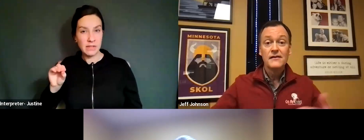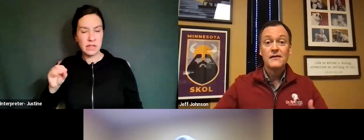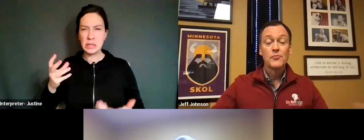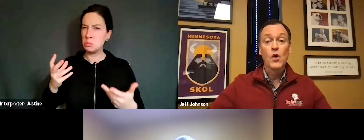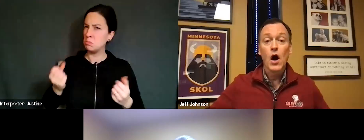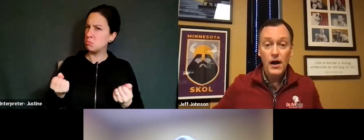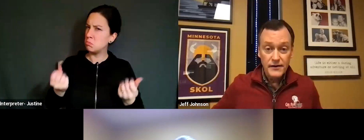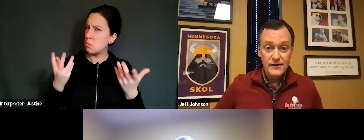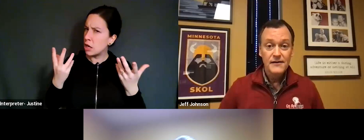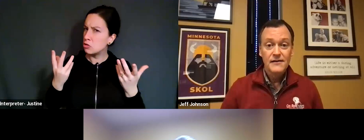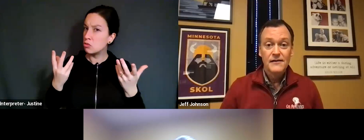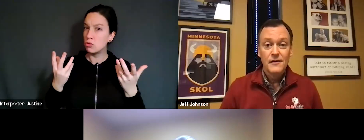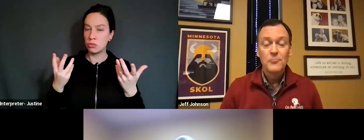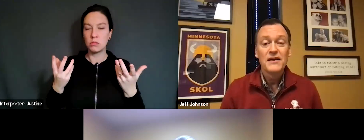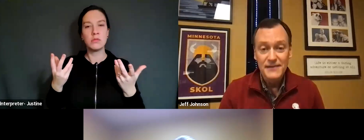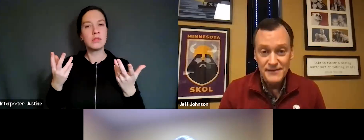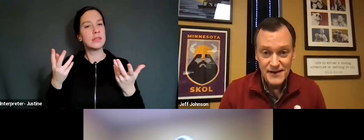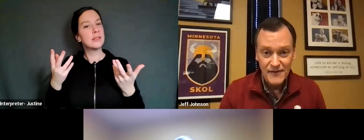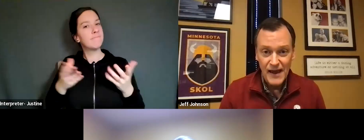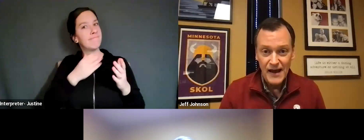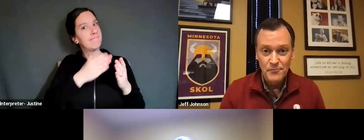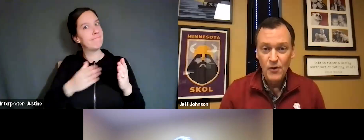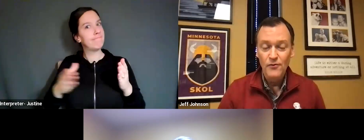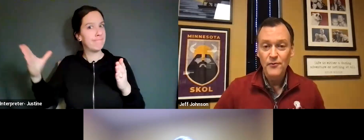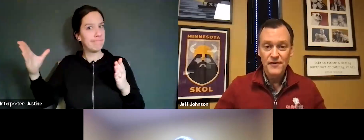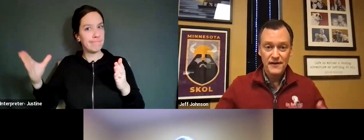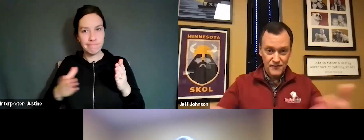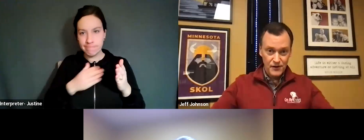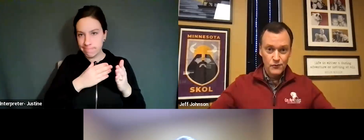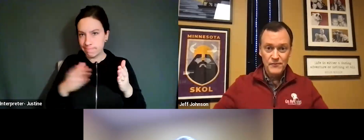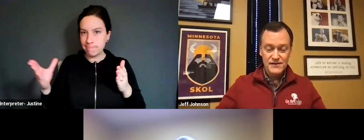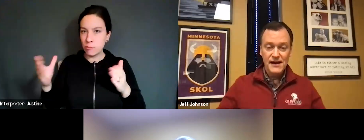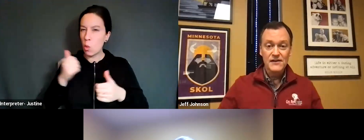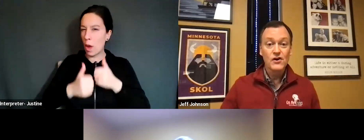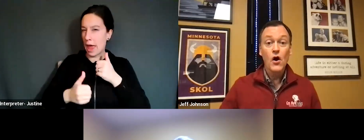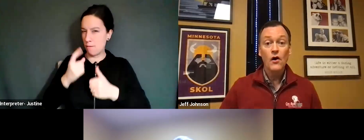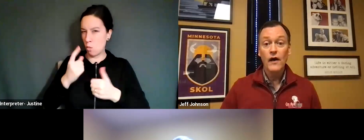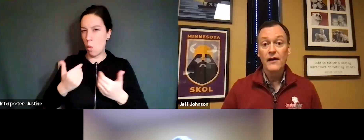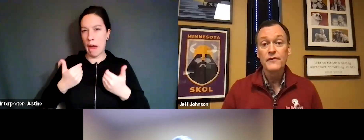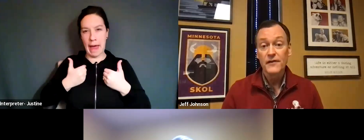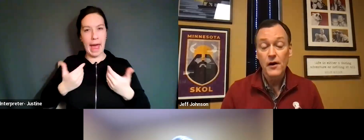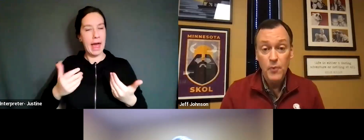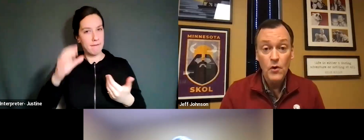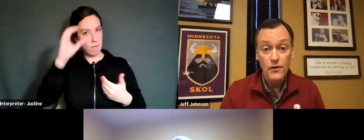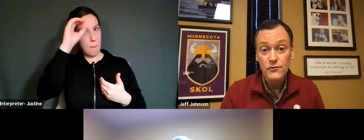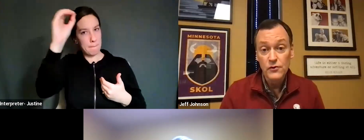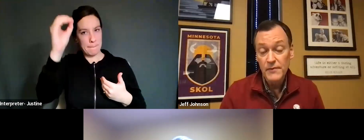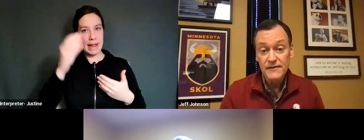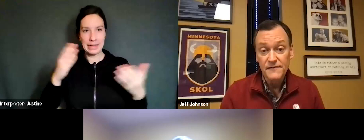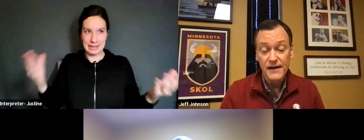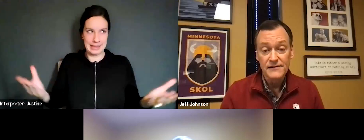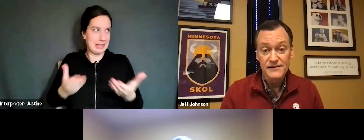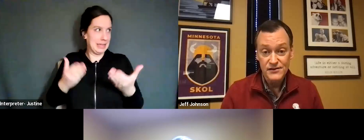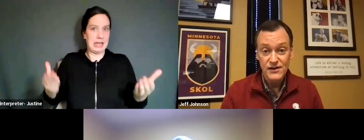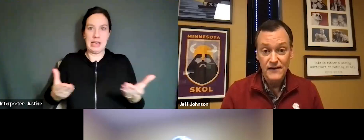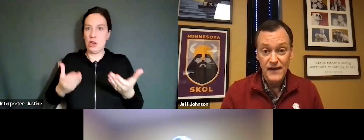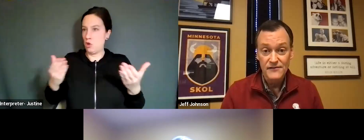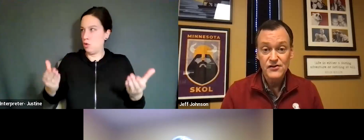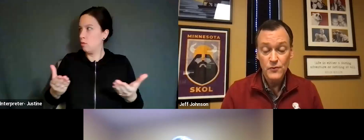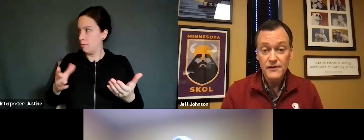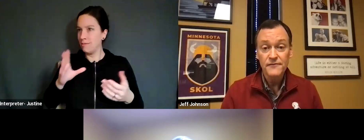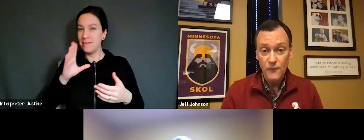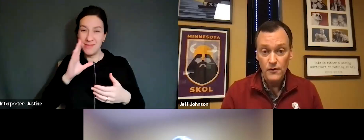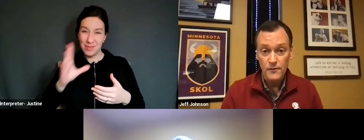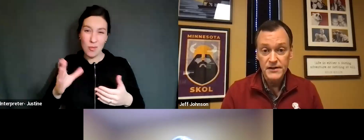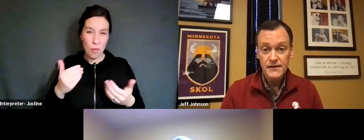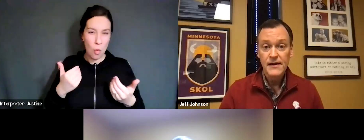very broad opinions on that, both within the group that's on this call and within our board who will make the final decision on that.